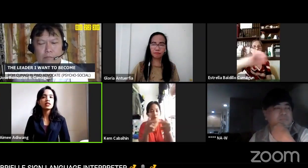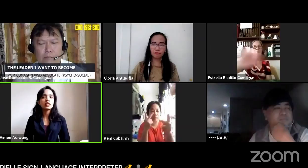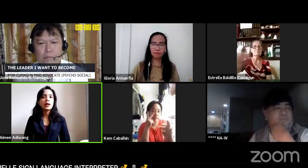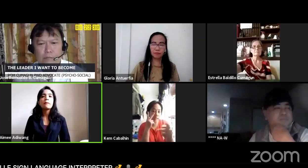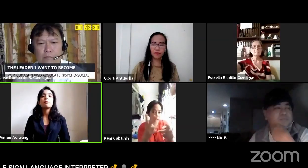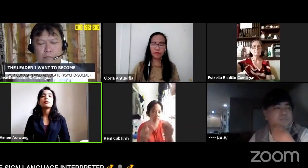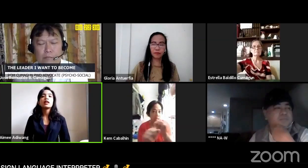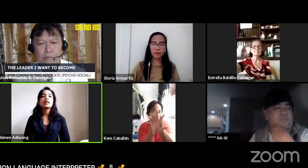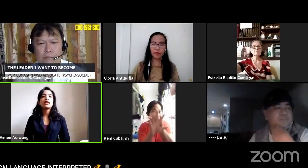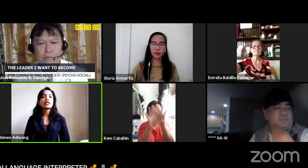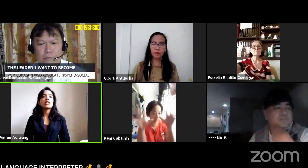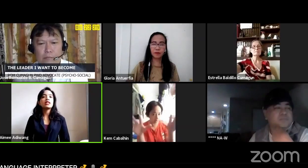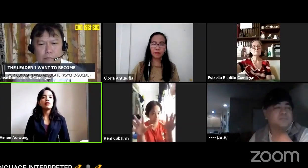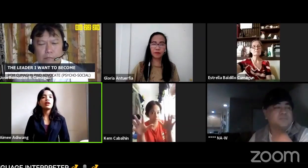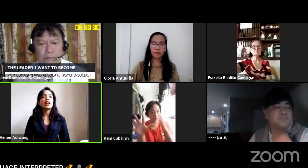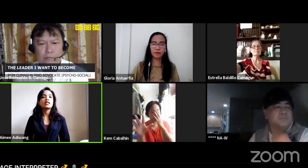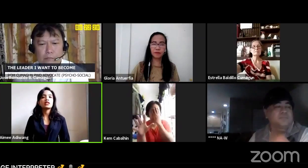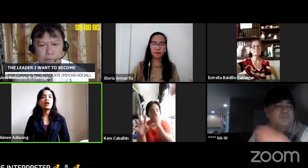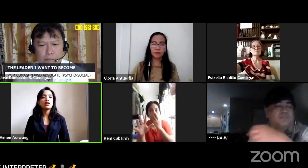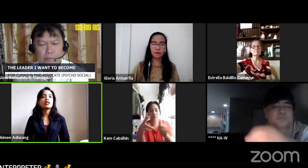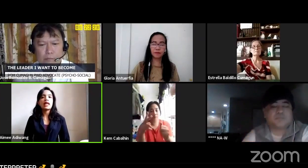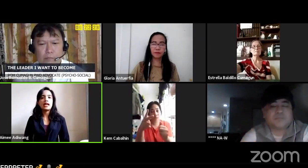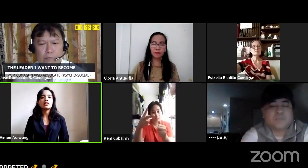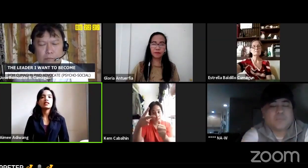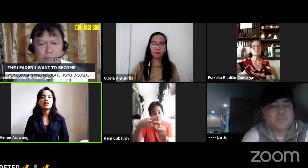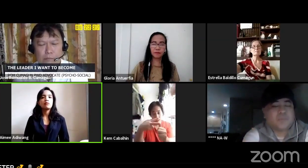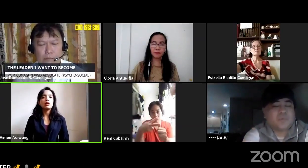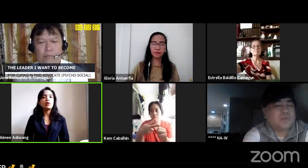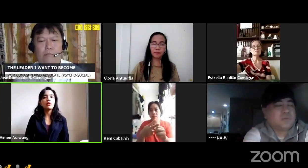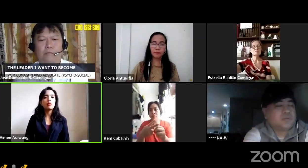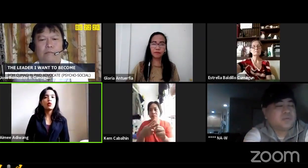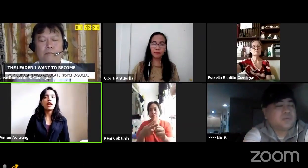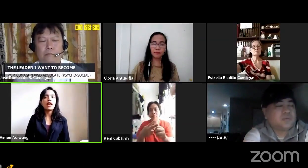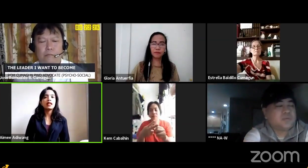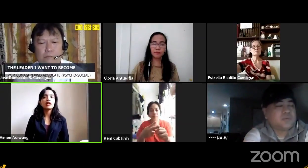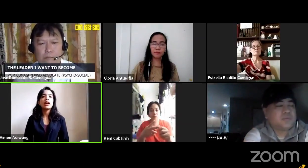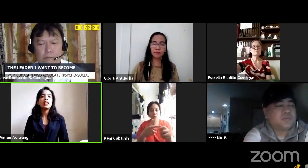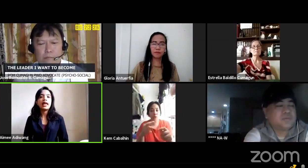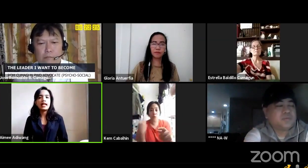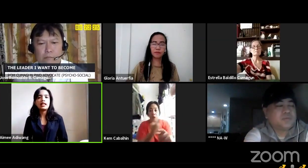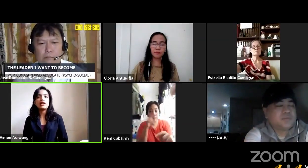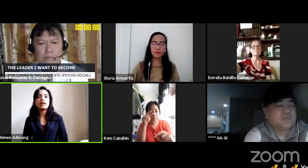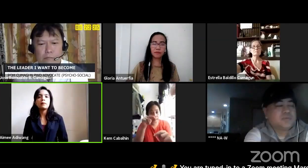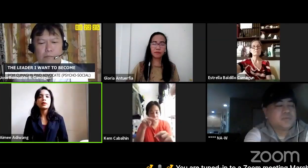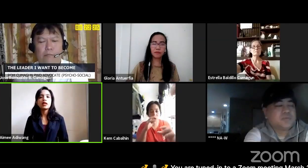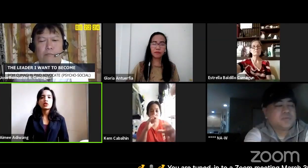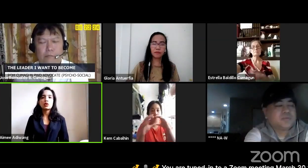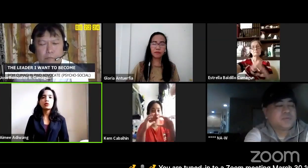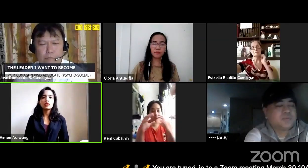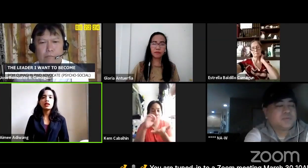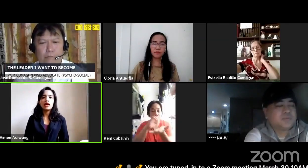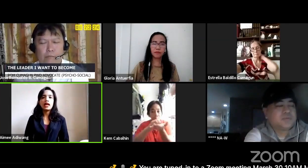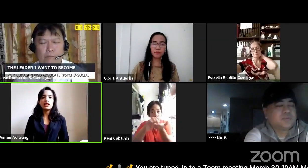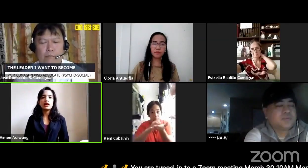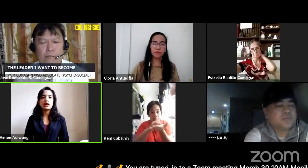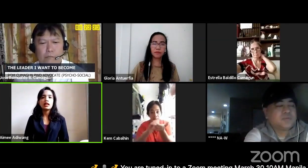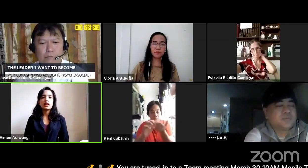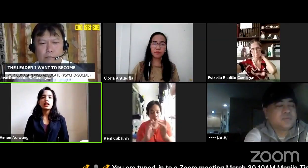video calls, there's a difference on the signs between the book and the reality.